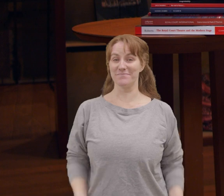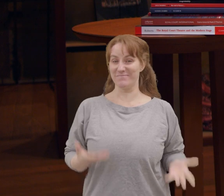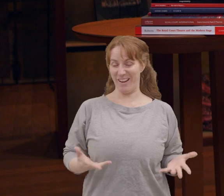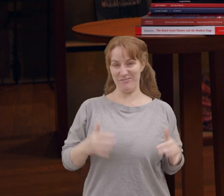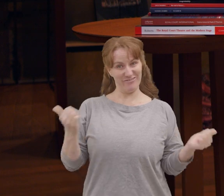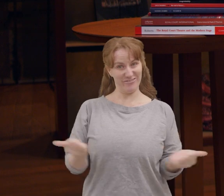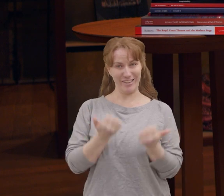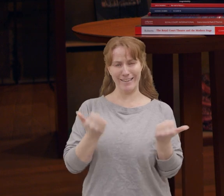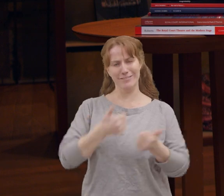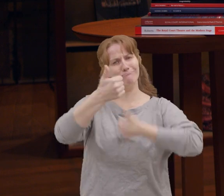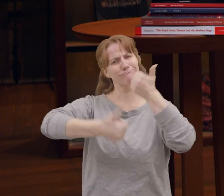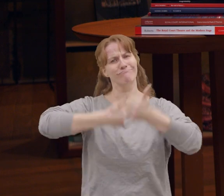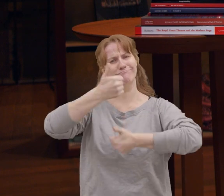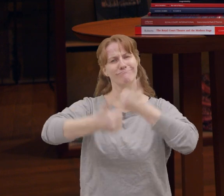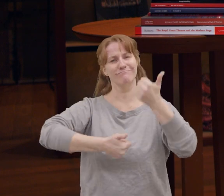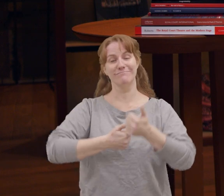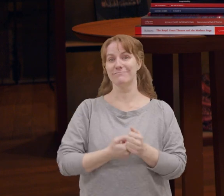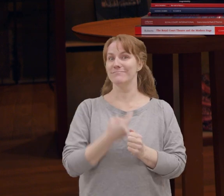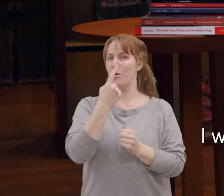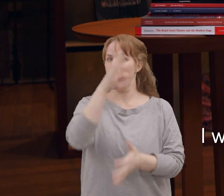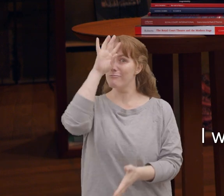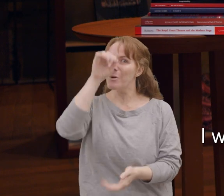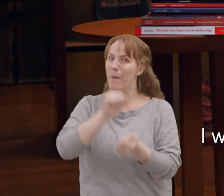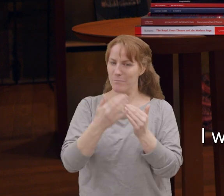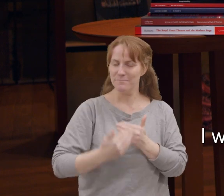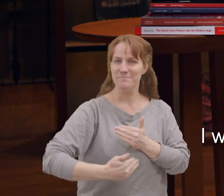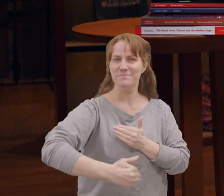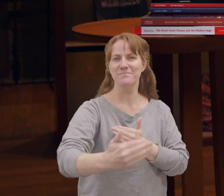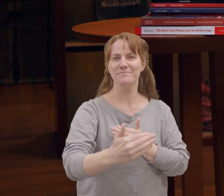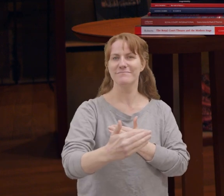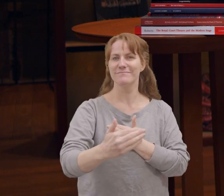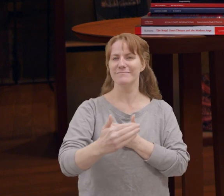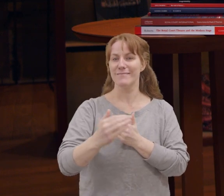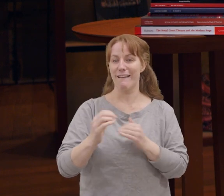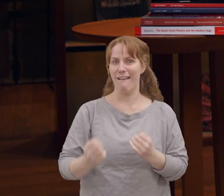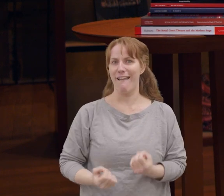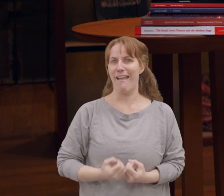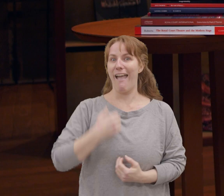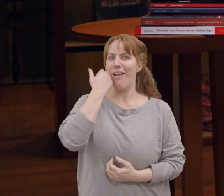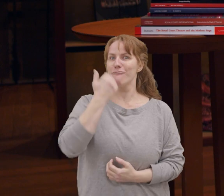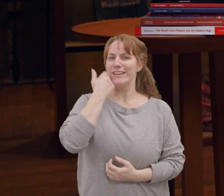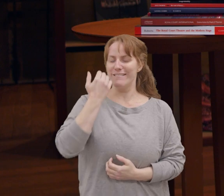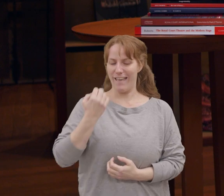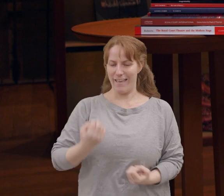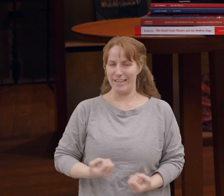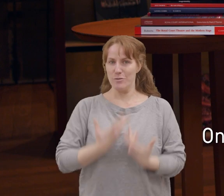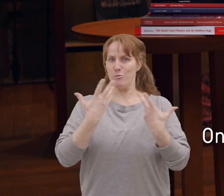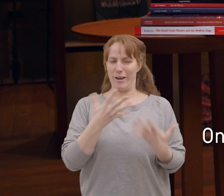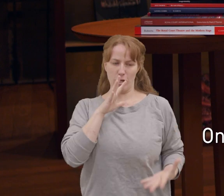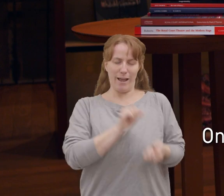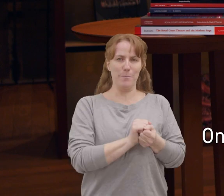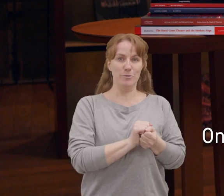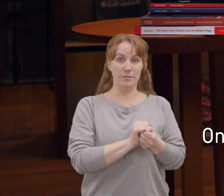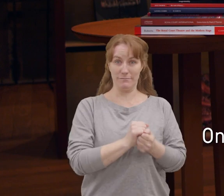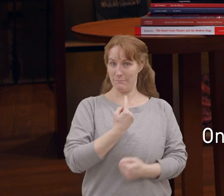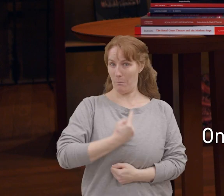Okay, so now we're wrapping up. You guys have done brilliantly. One thing I want you guys to take away from this the most is capturing sparks in your everyday life. One way